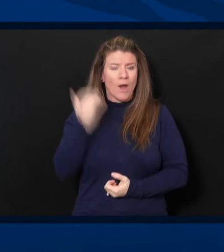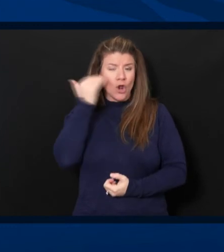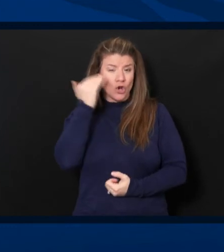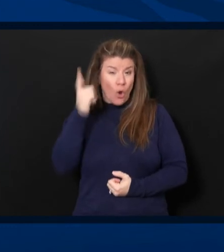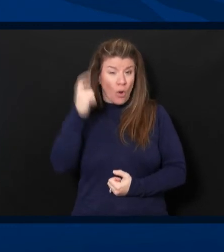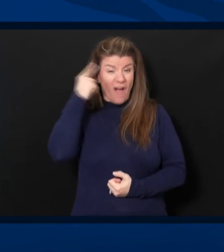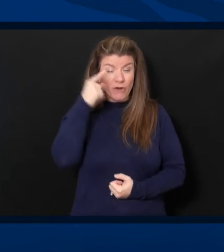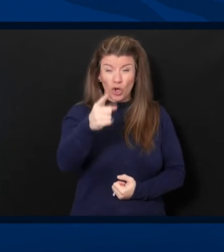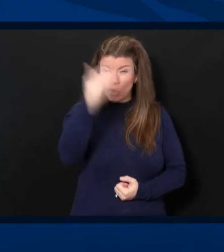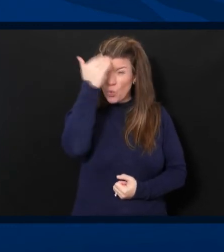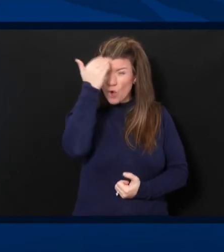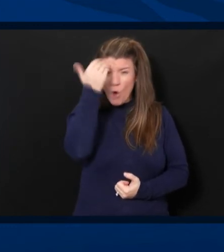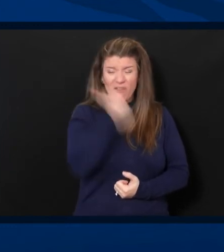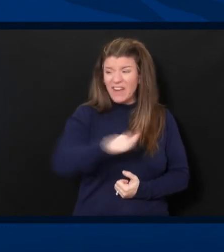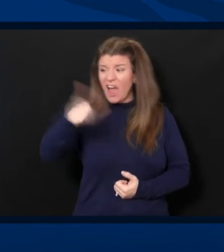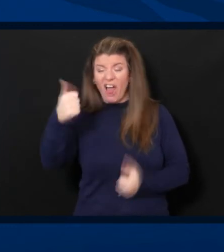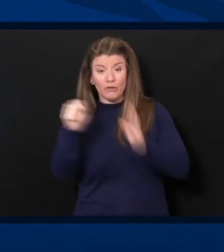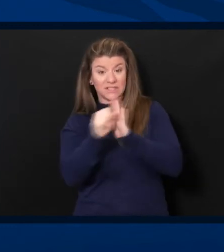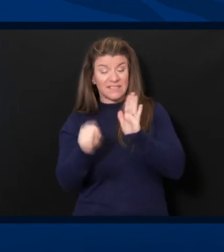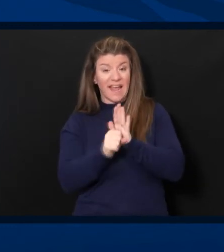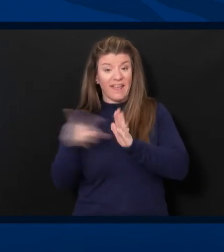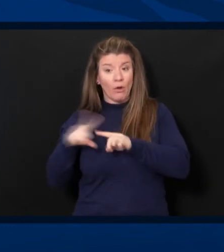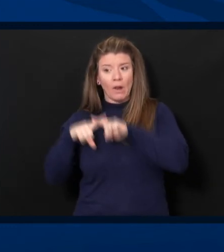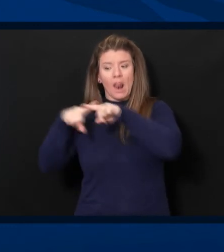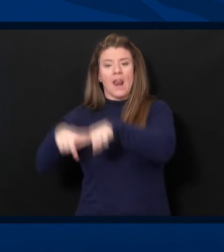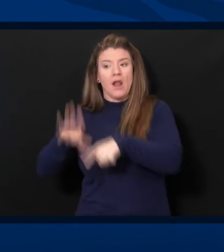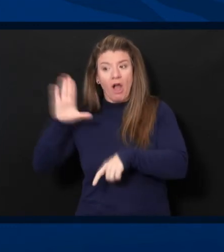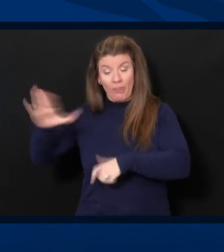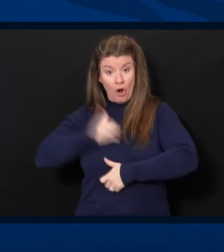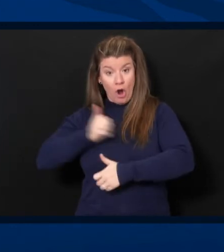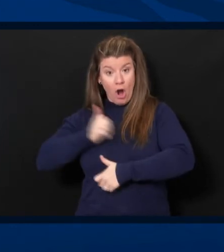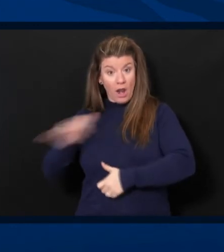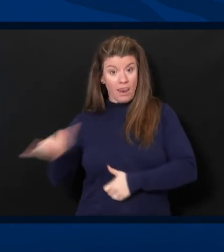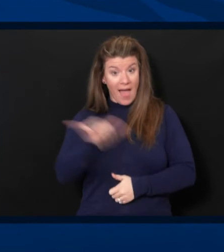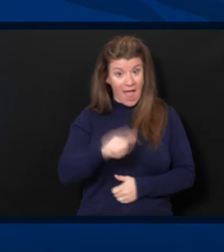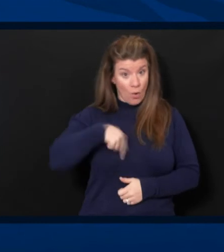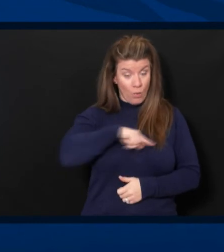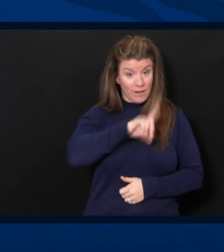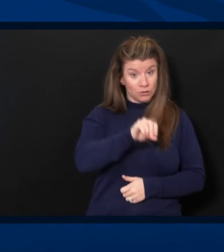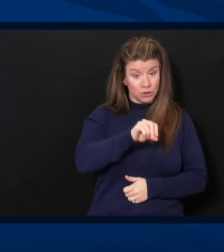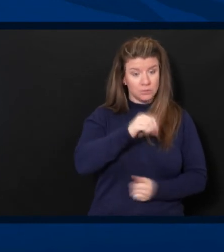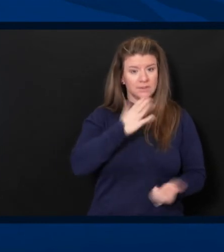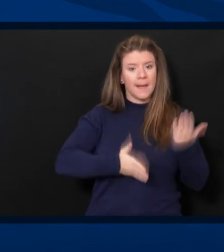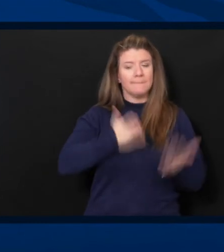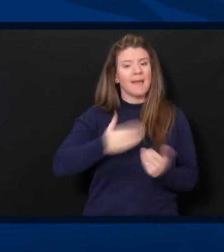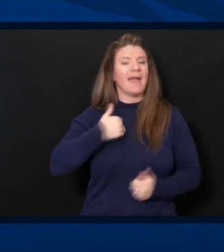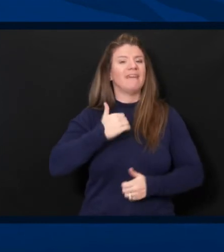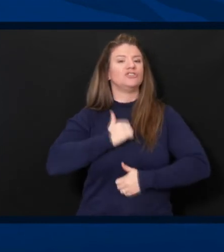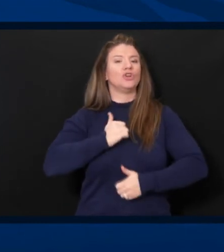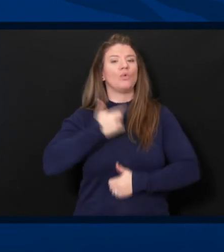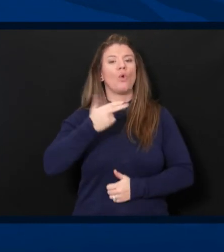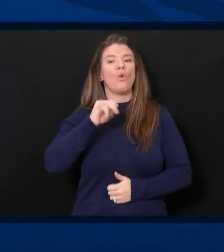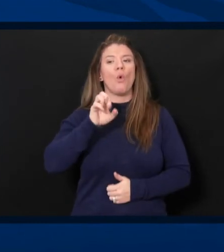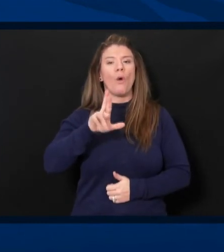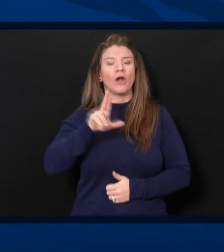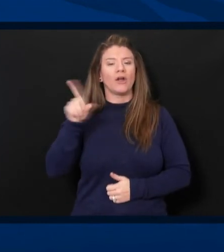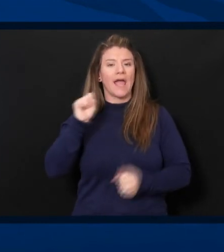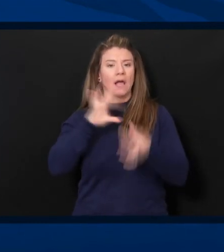know of any other state that is leaning on the Guard as much as yours, and maybe have General Hoyer comment on the